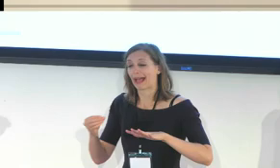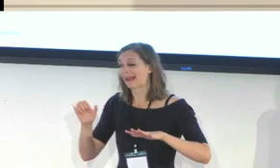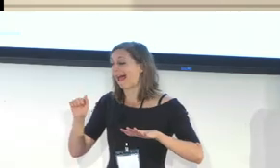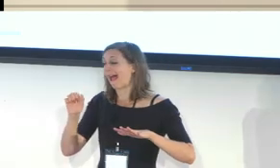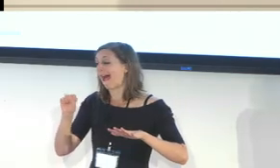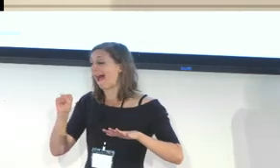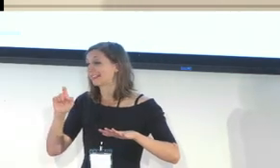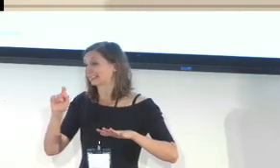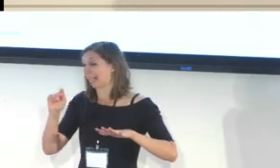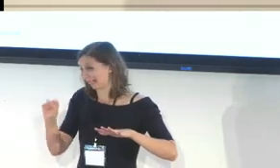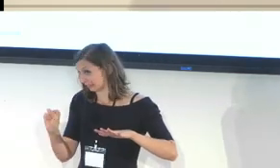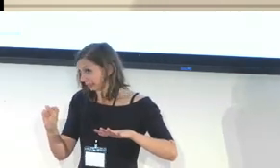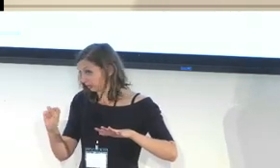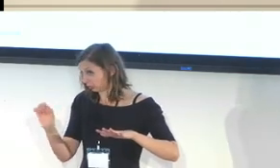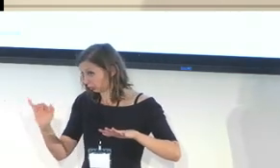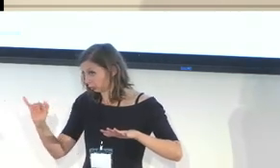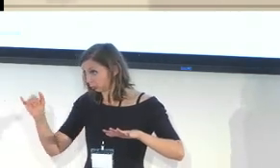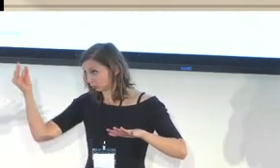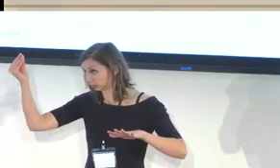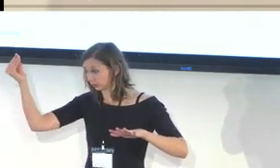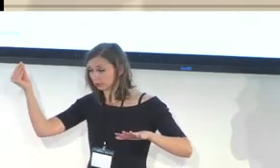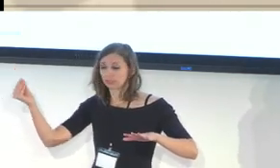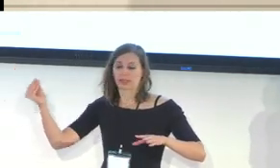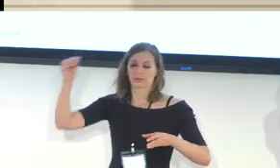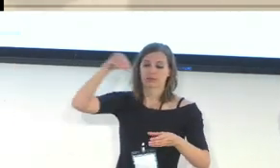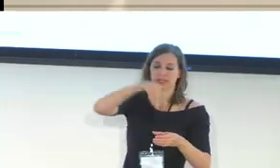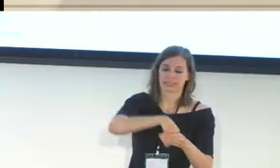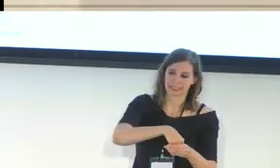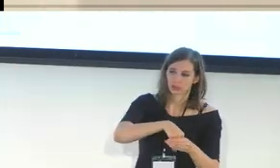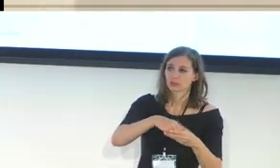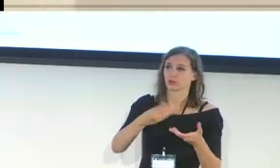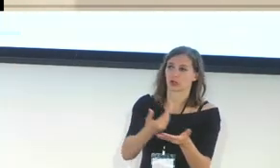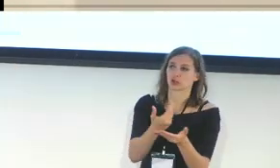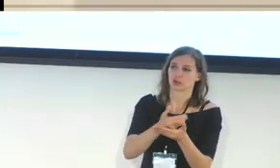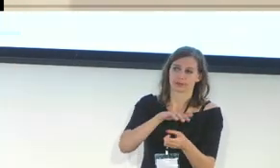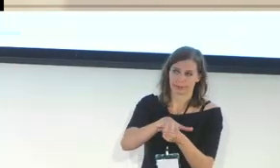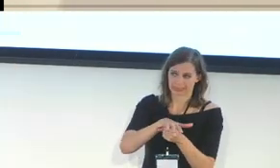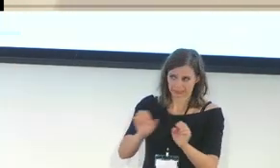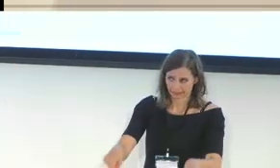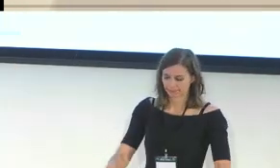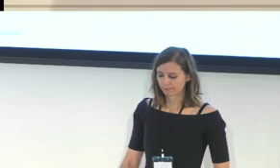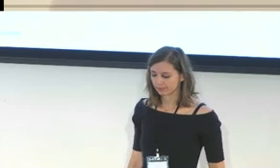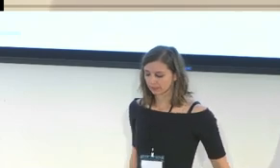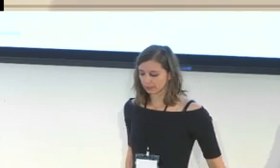you should be able to take one asset from one place and bring it in to a new one.